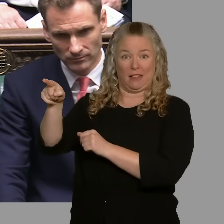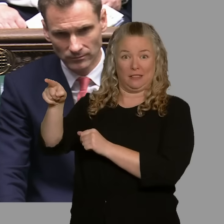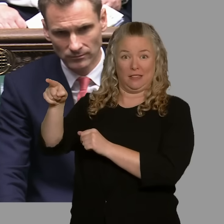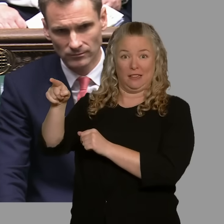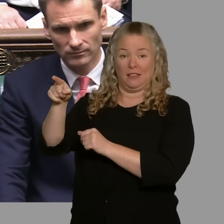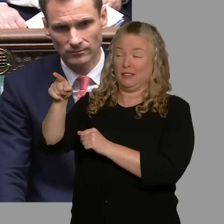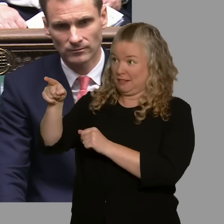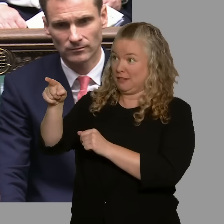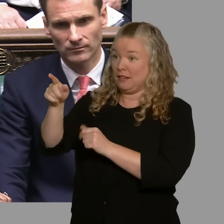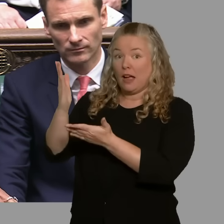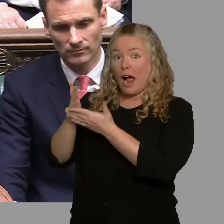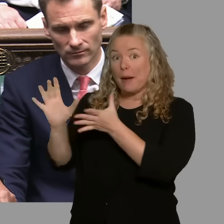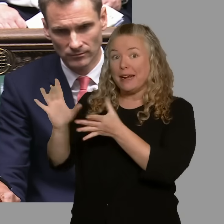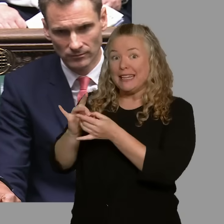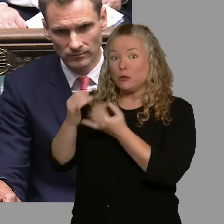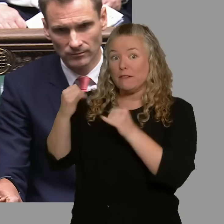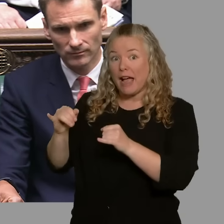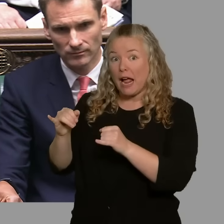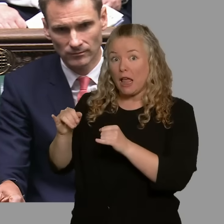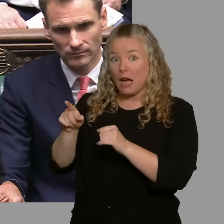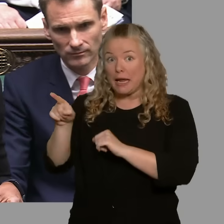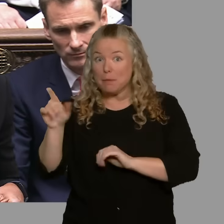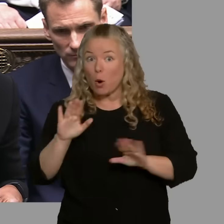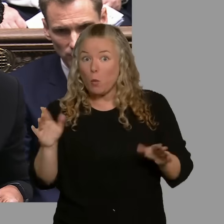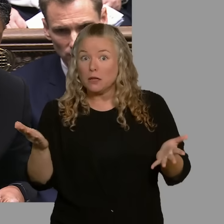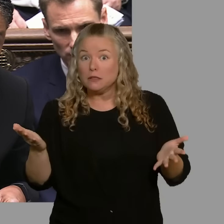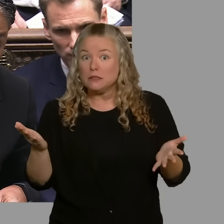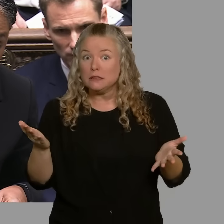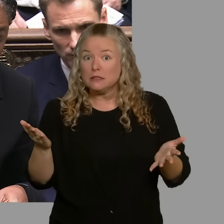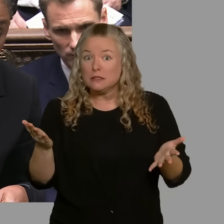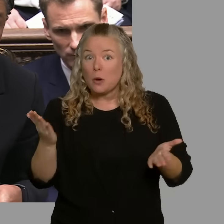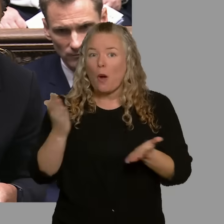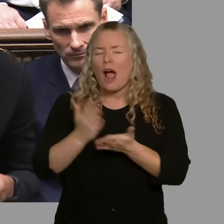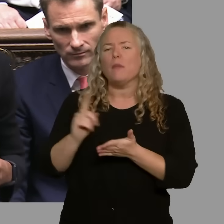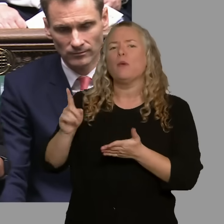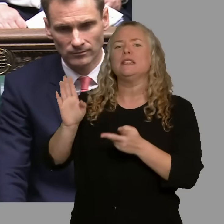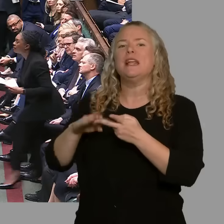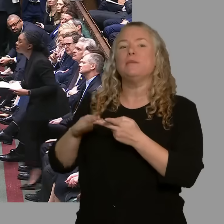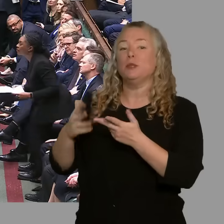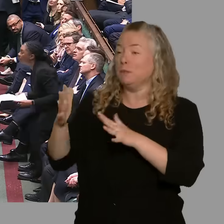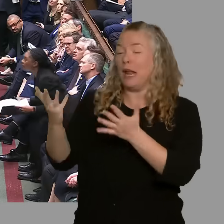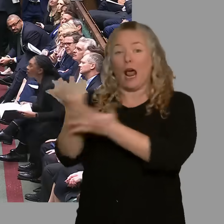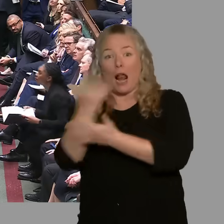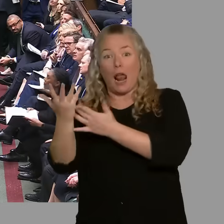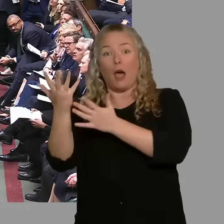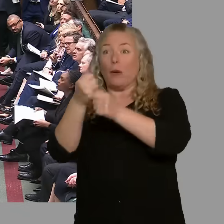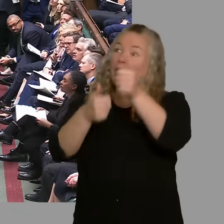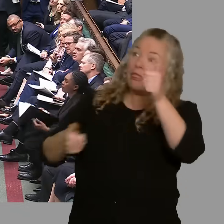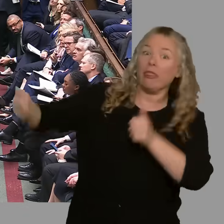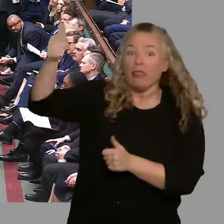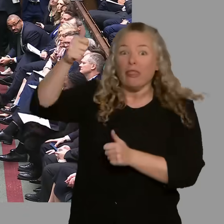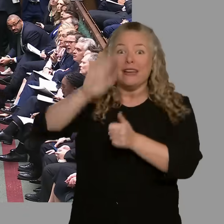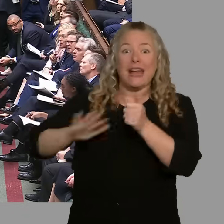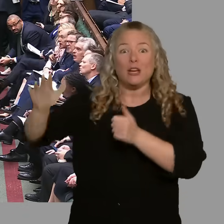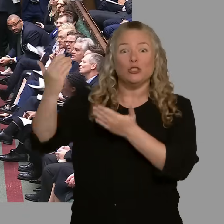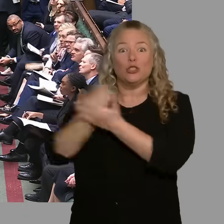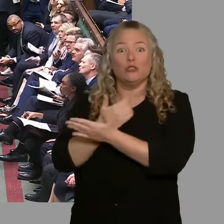Secretary or with anyone in Downing Street? Is the Prime Minister seriously saying that? Yes.